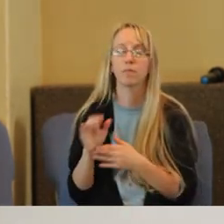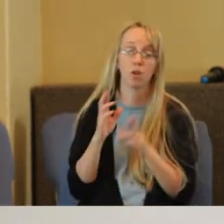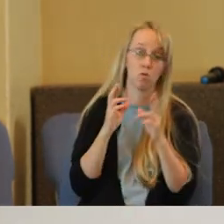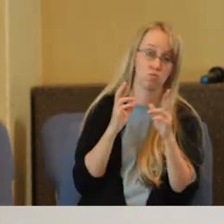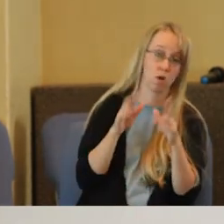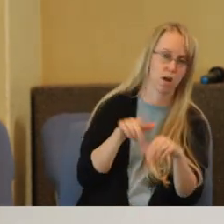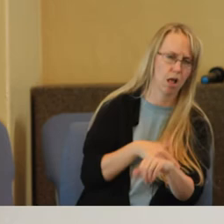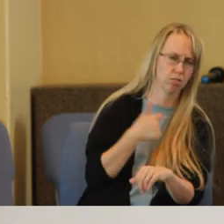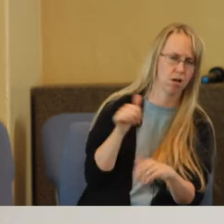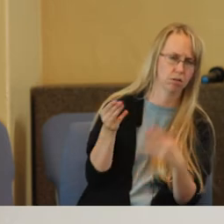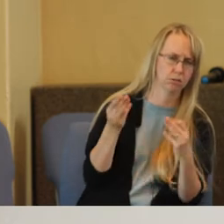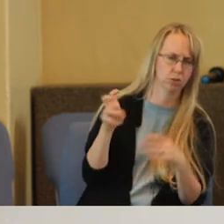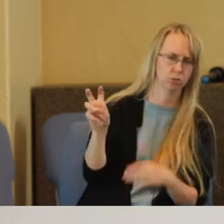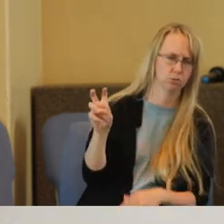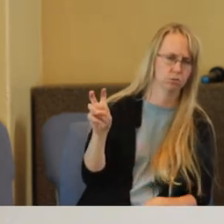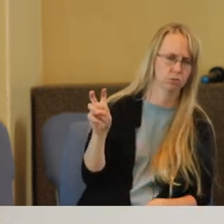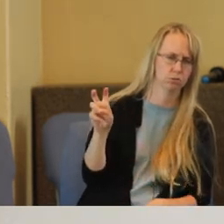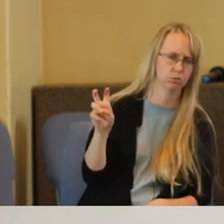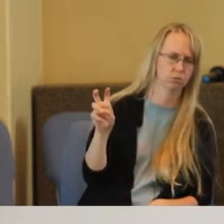trip?